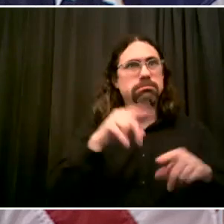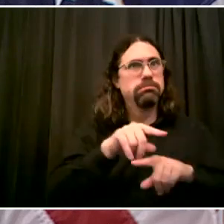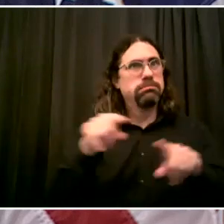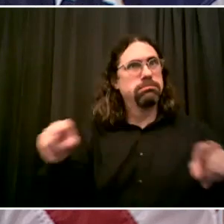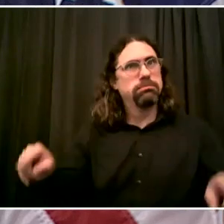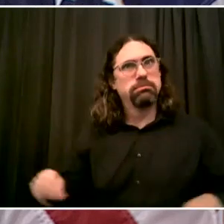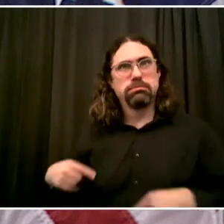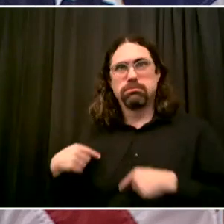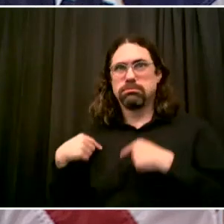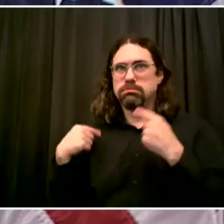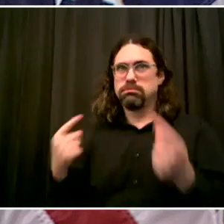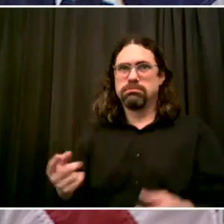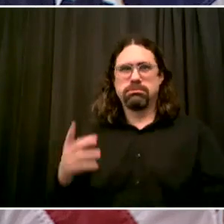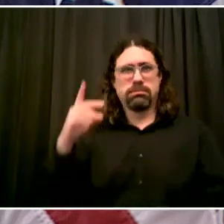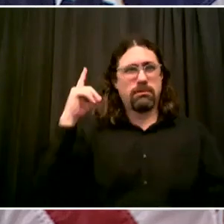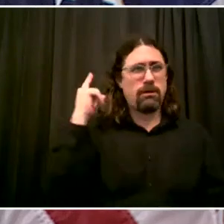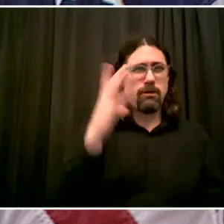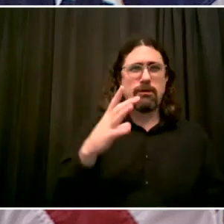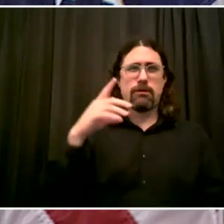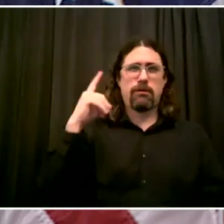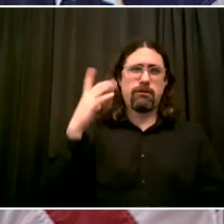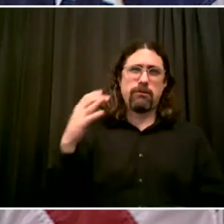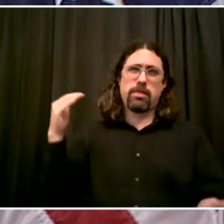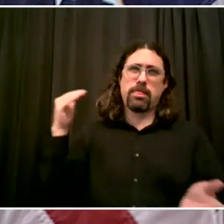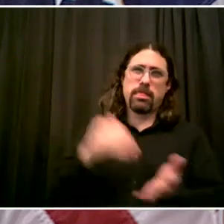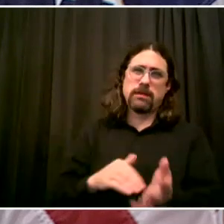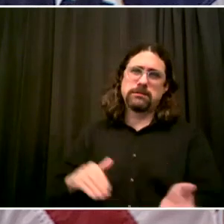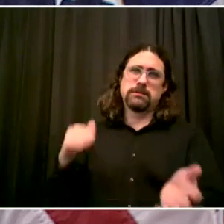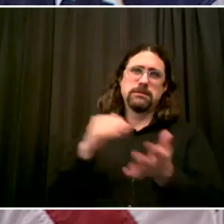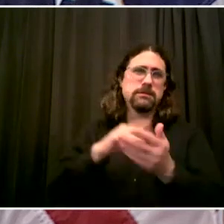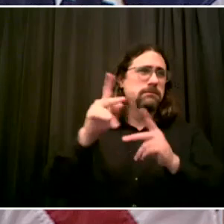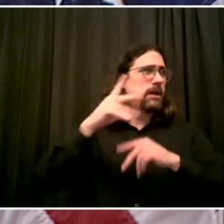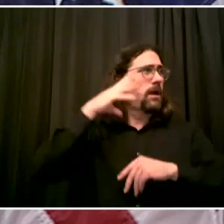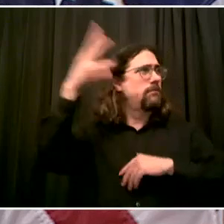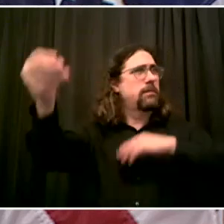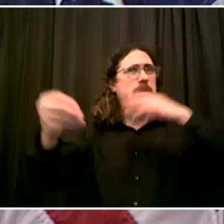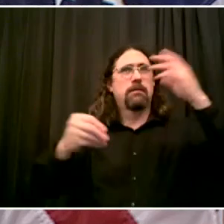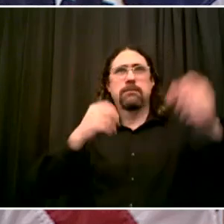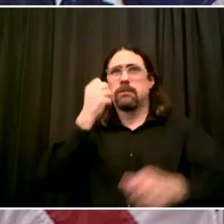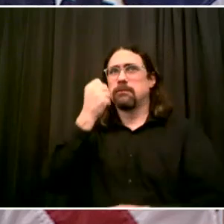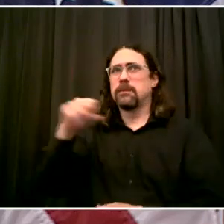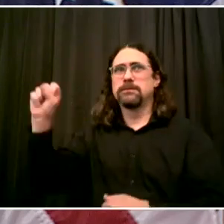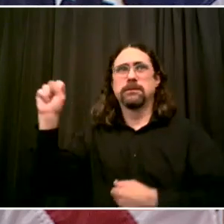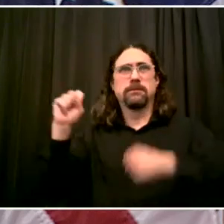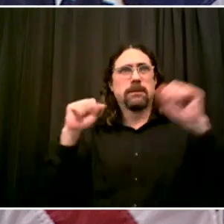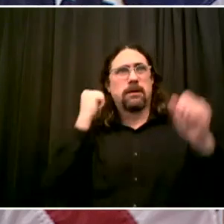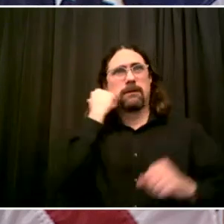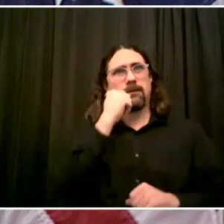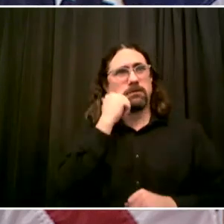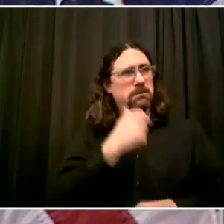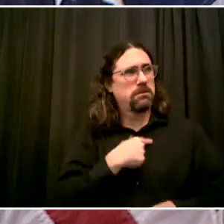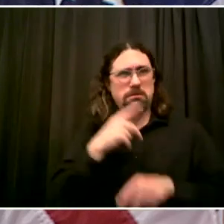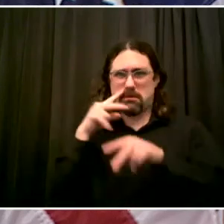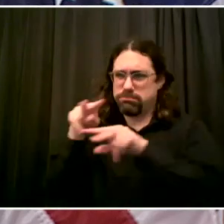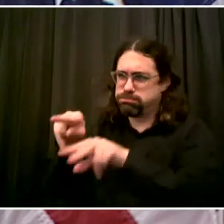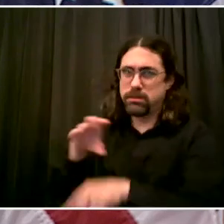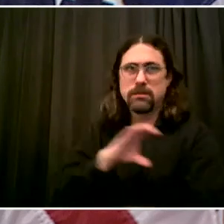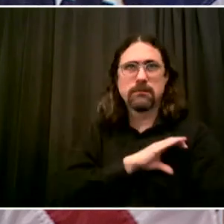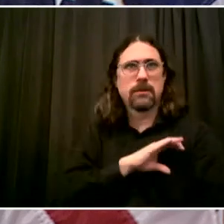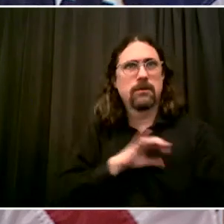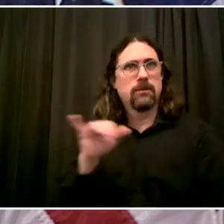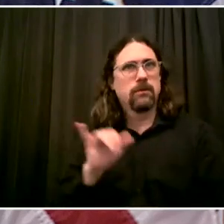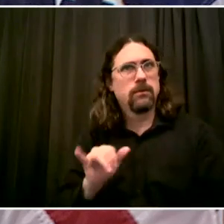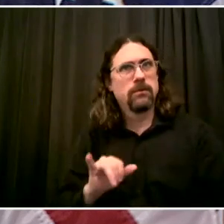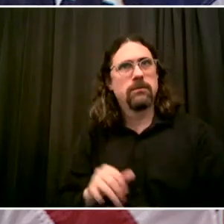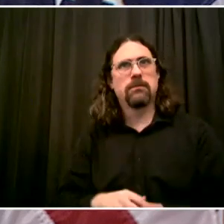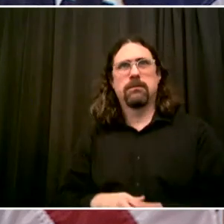watching how they are comporting themselves and how the NYPD is comporting itself. I was around Brooklyn last night watching in different